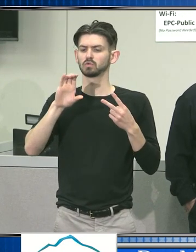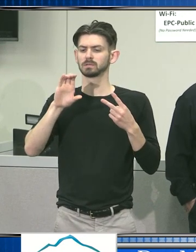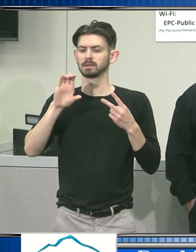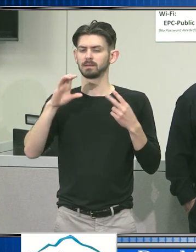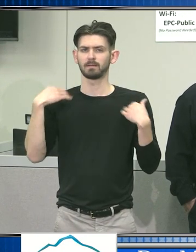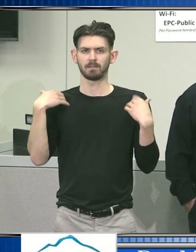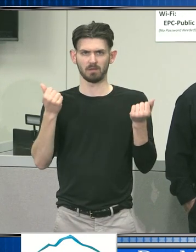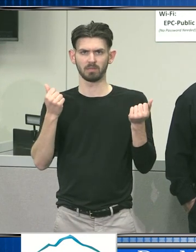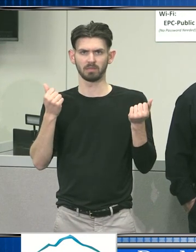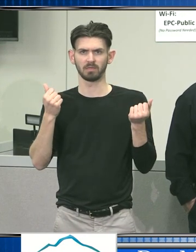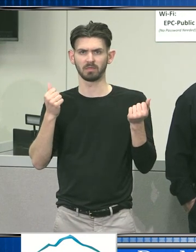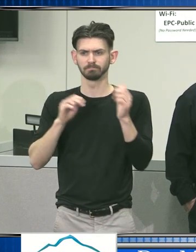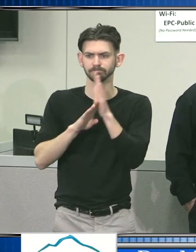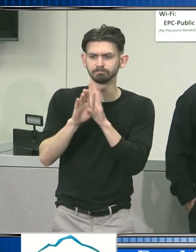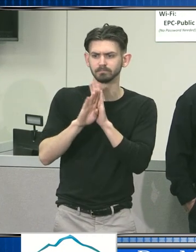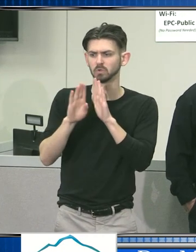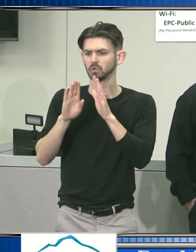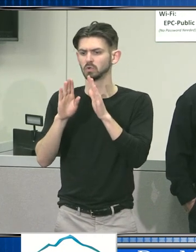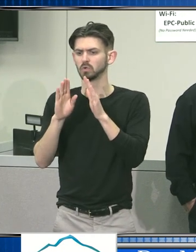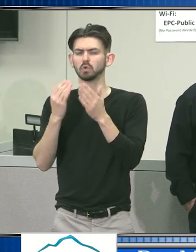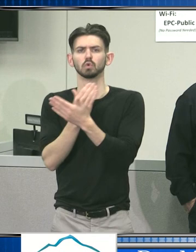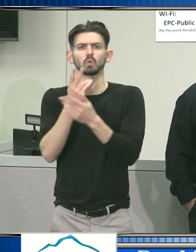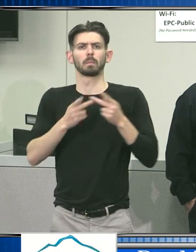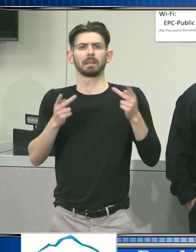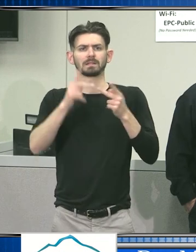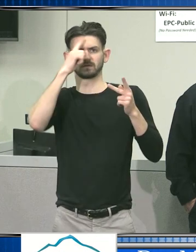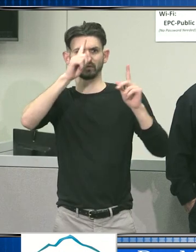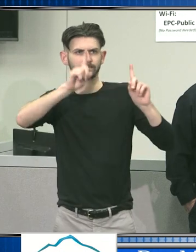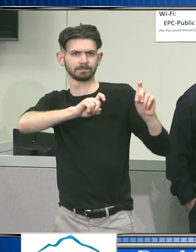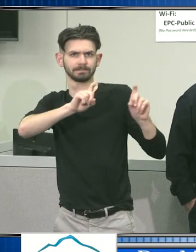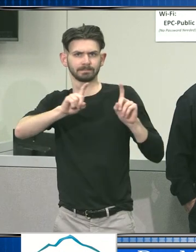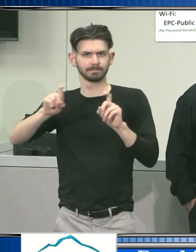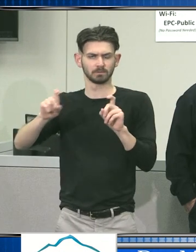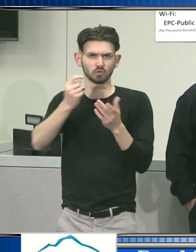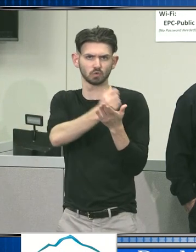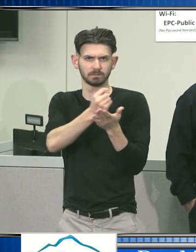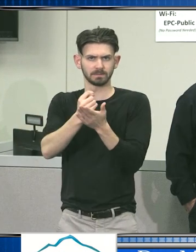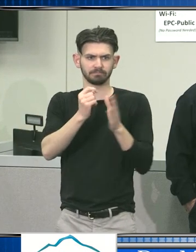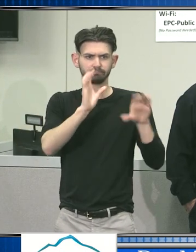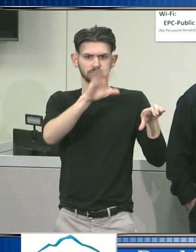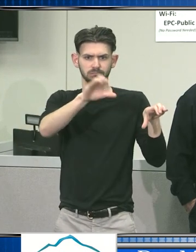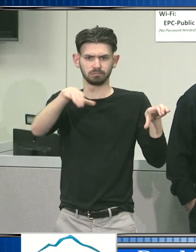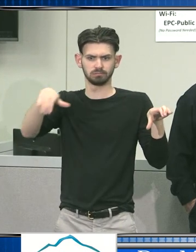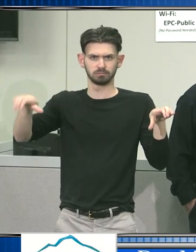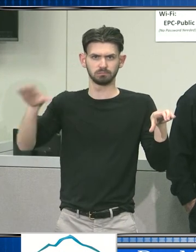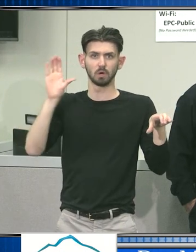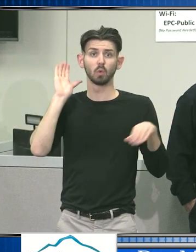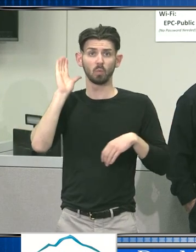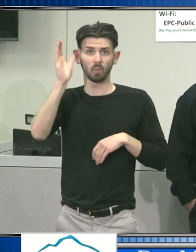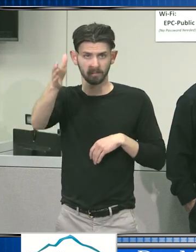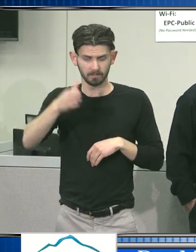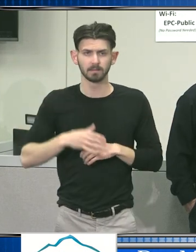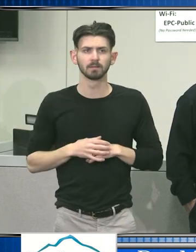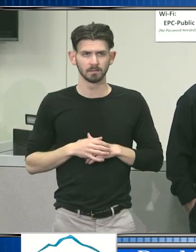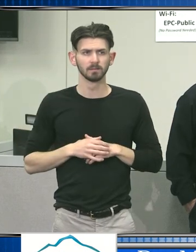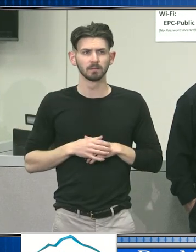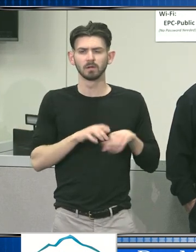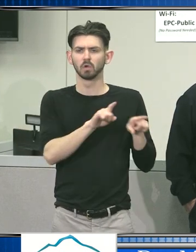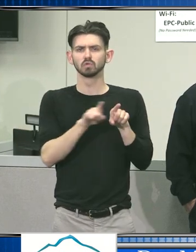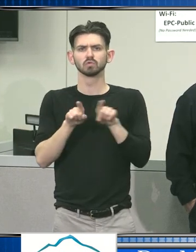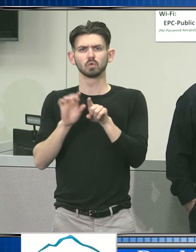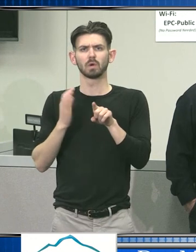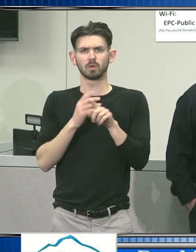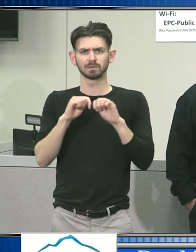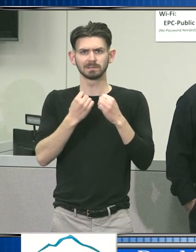additional triage treatment and testing facilities, and also working tirelessly with our operations teams to ensure that we have the equipment,